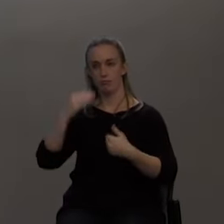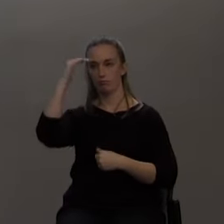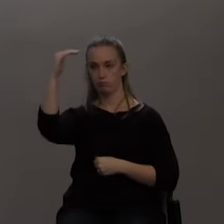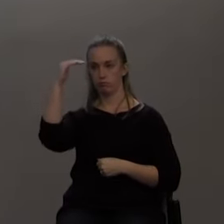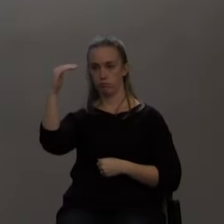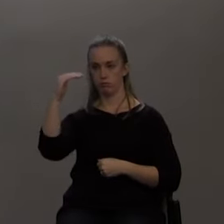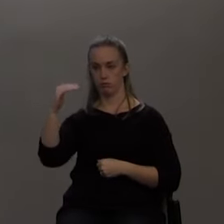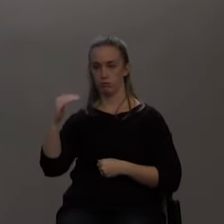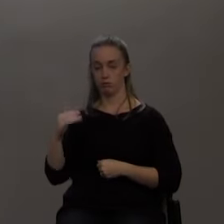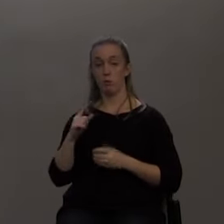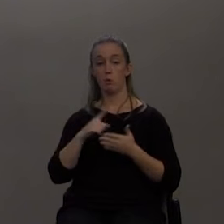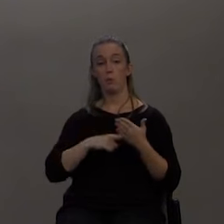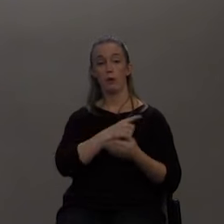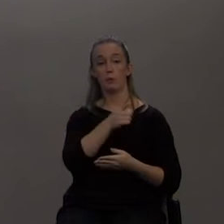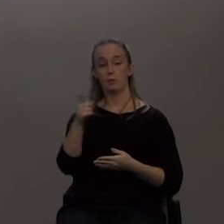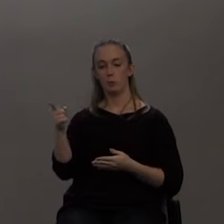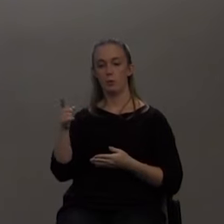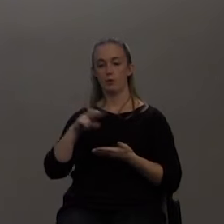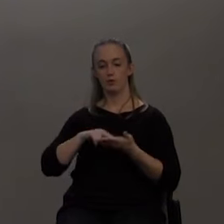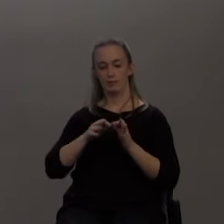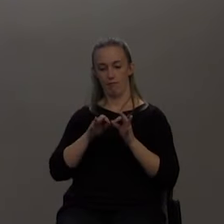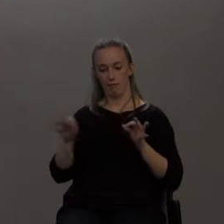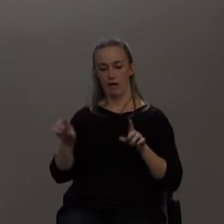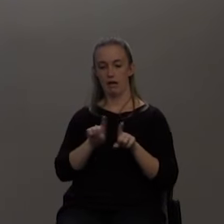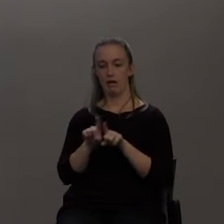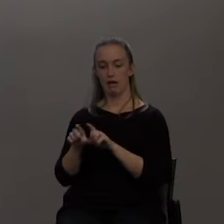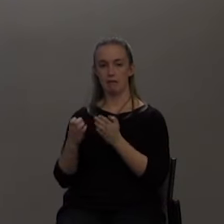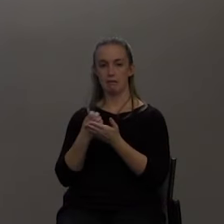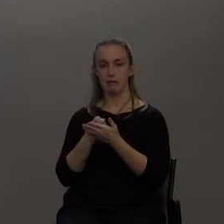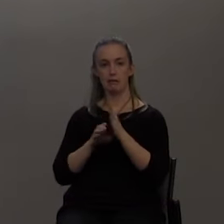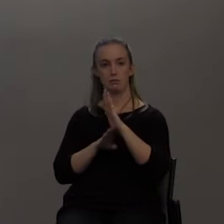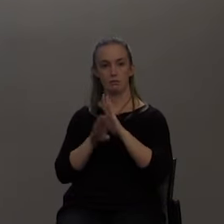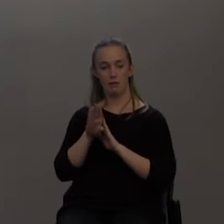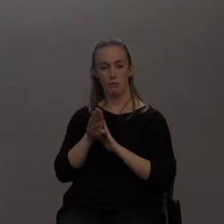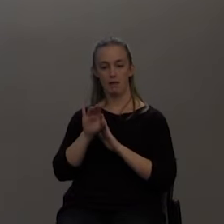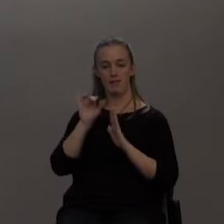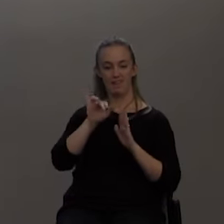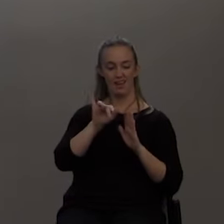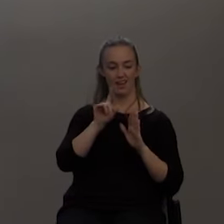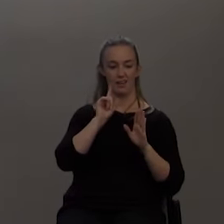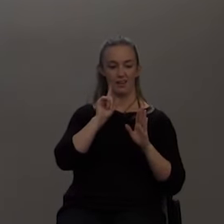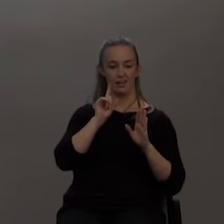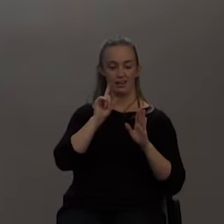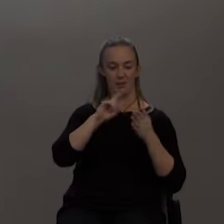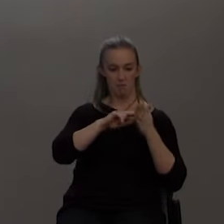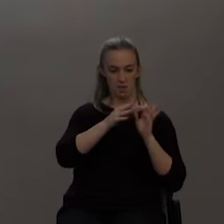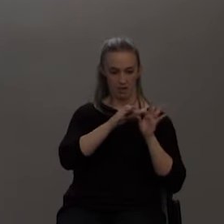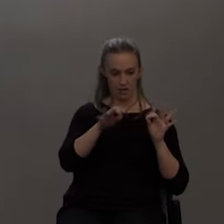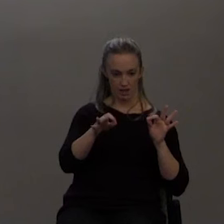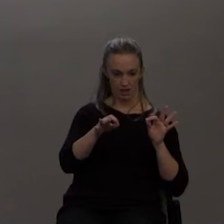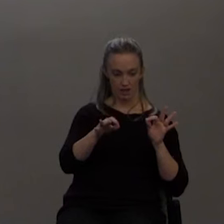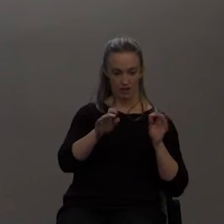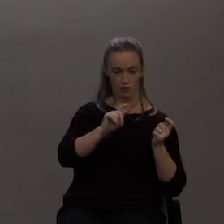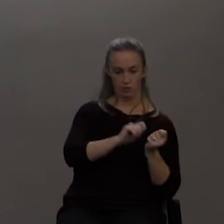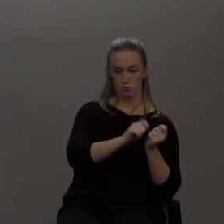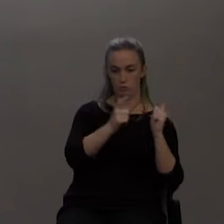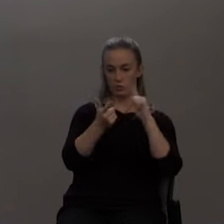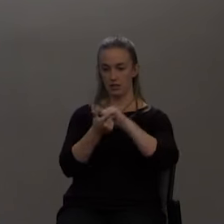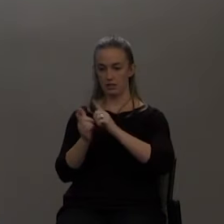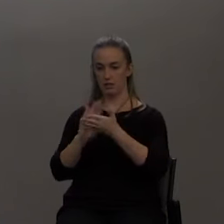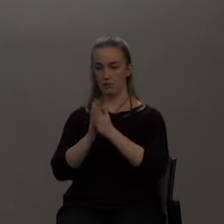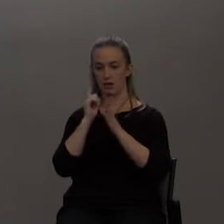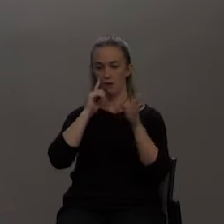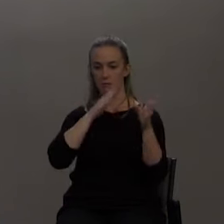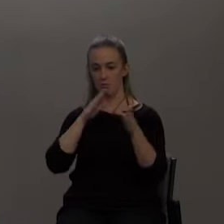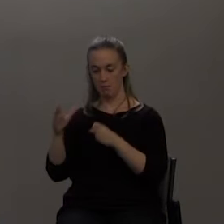development and translate that into things that we can do as a community, support, promote, and invest in that will help you get